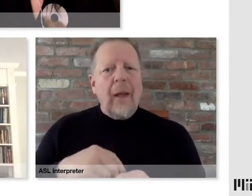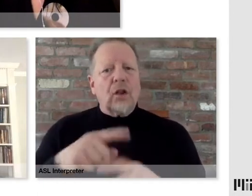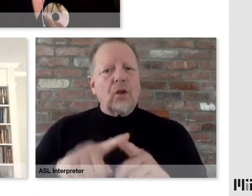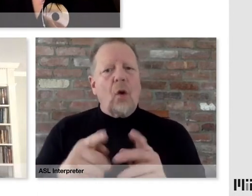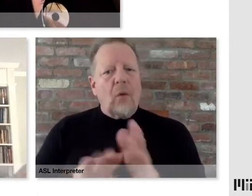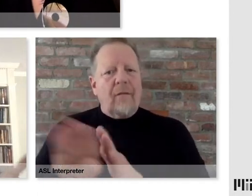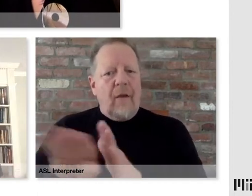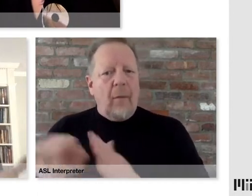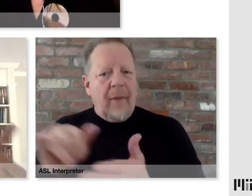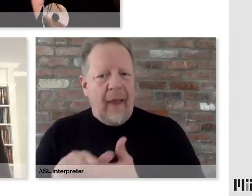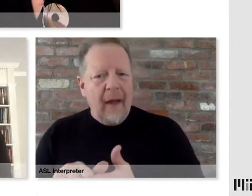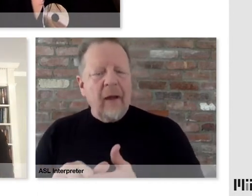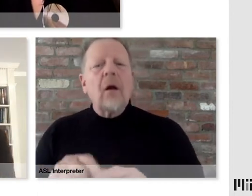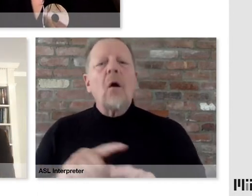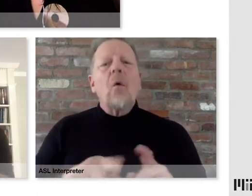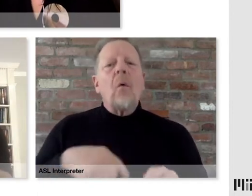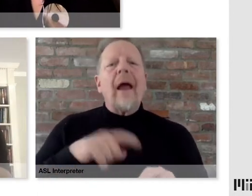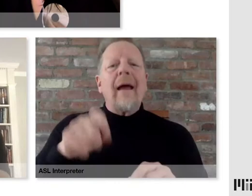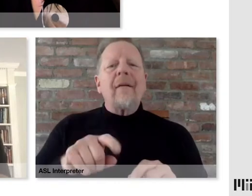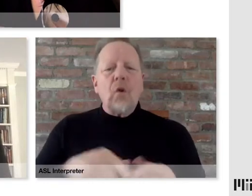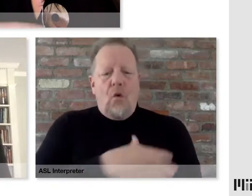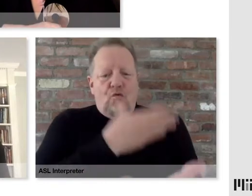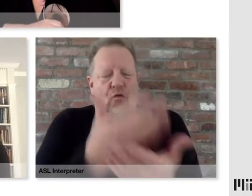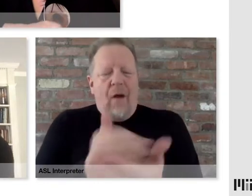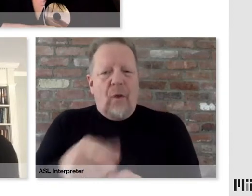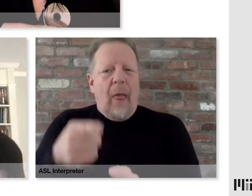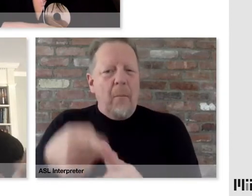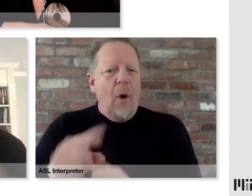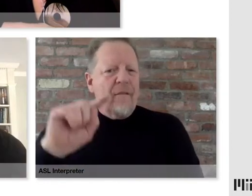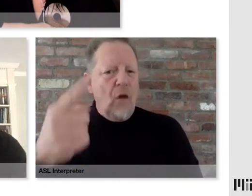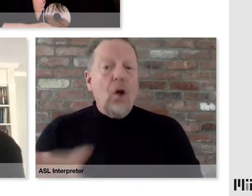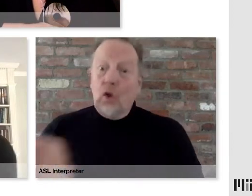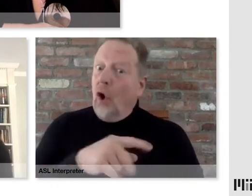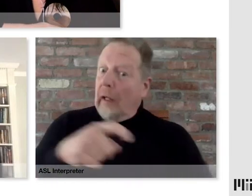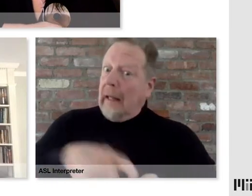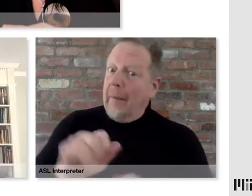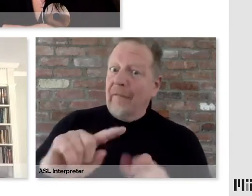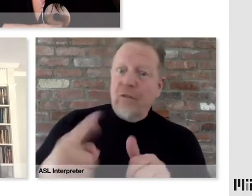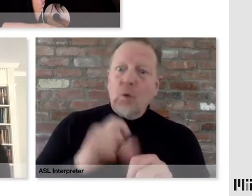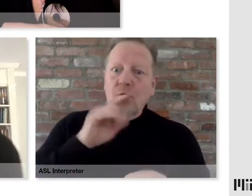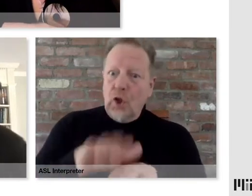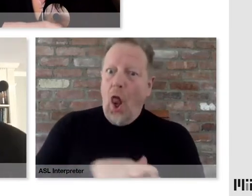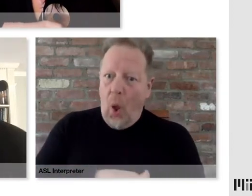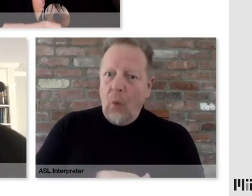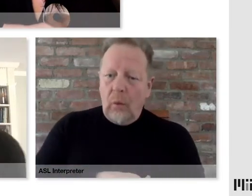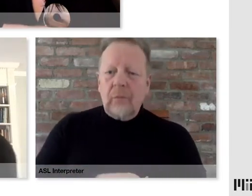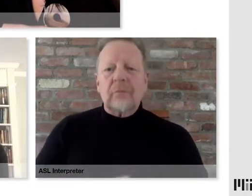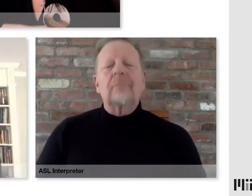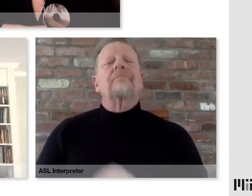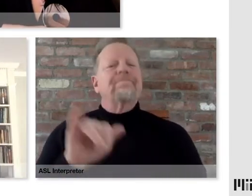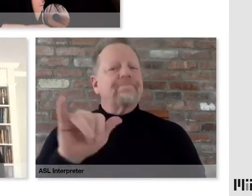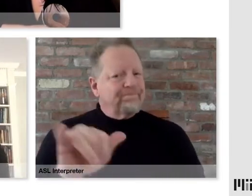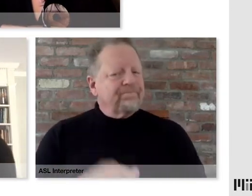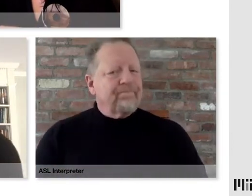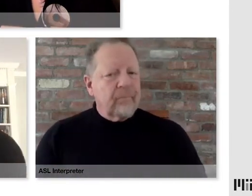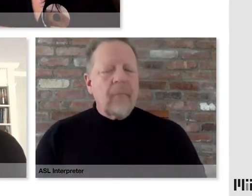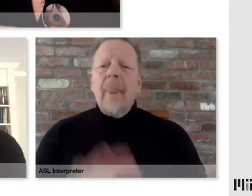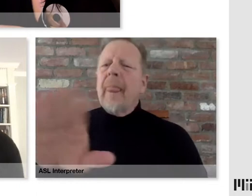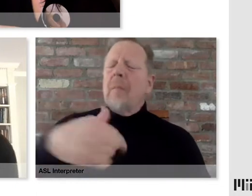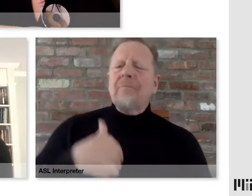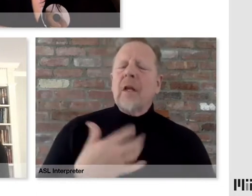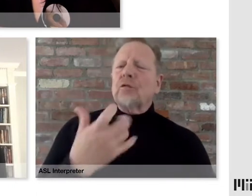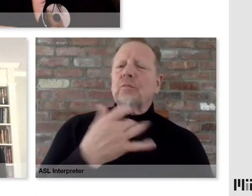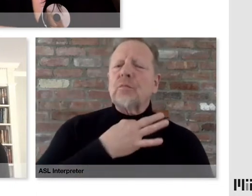find that to be kind of, we had to arrive there, though. It took us time. Yeah. I just wanted to make a